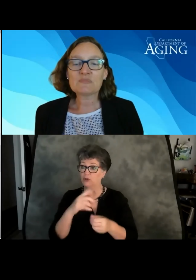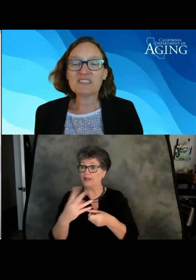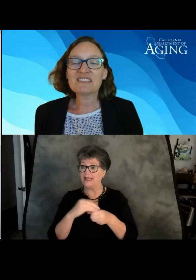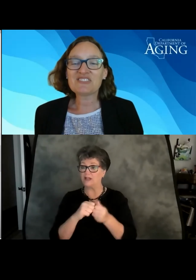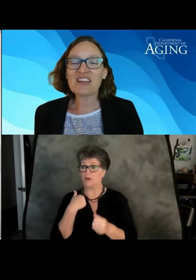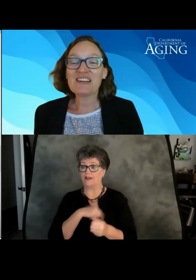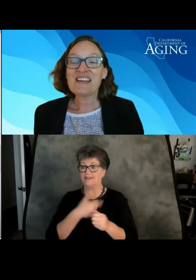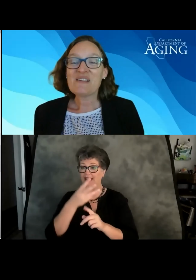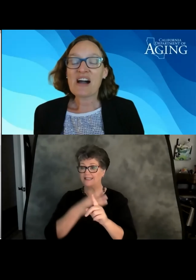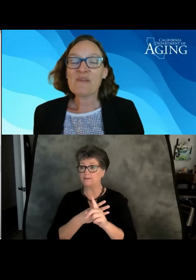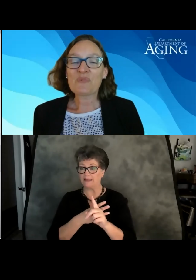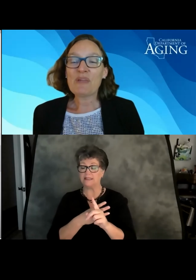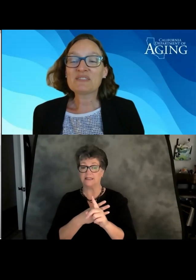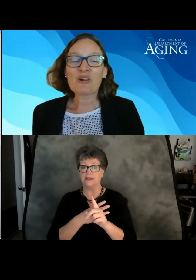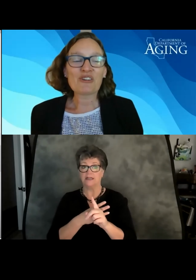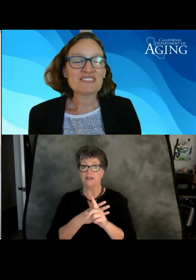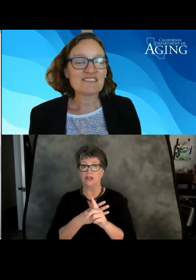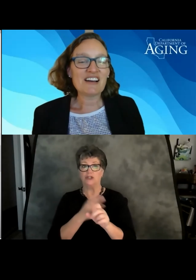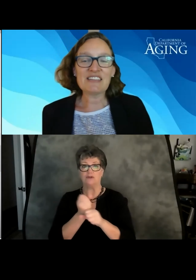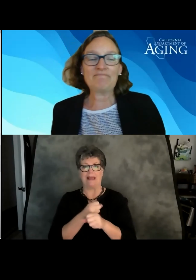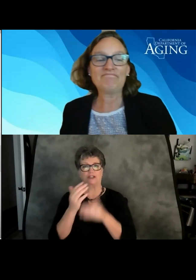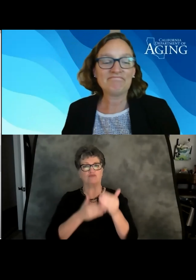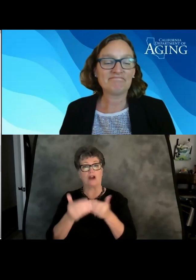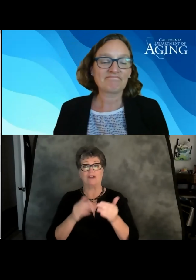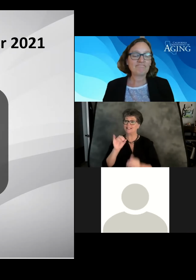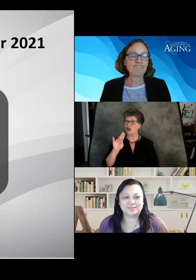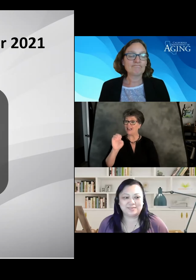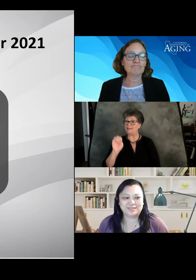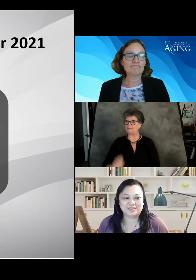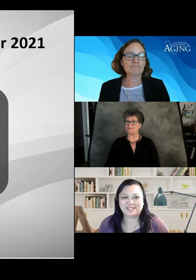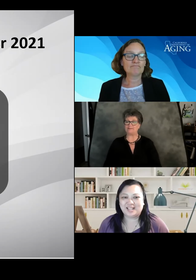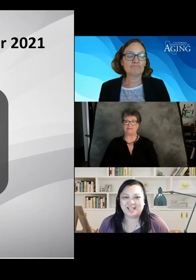next 6 months to try to make some progress. Connie.